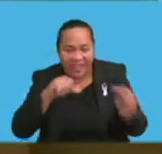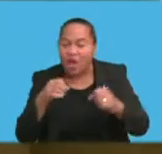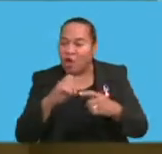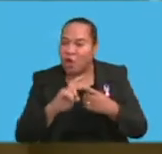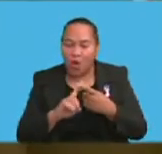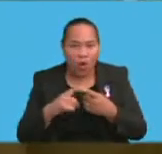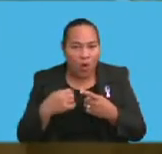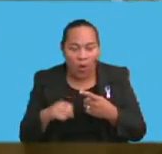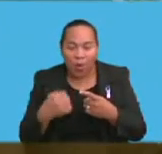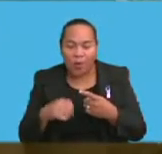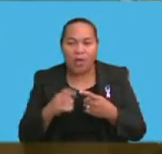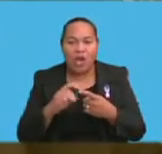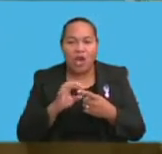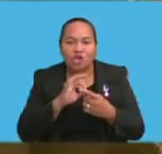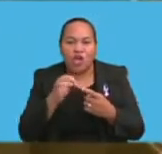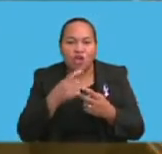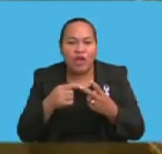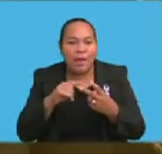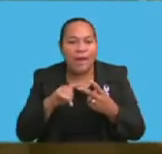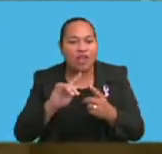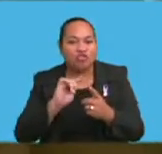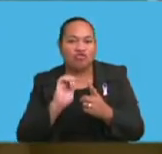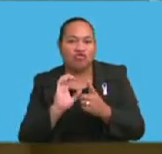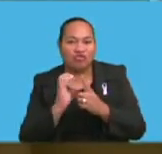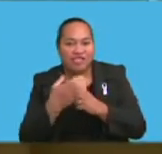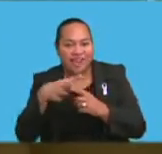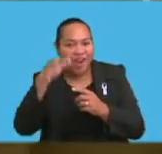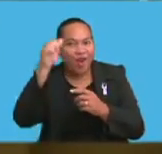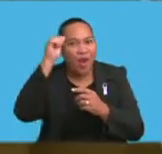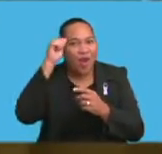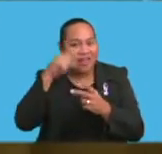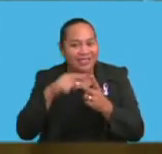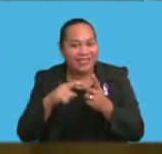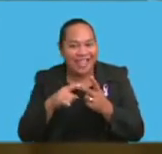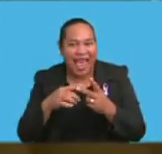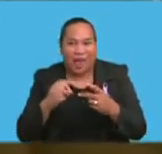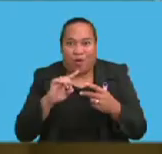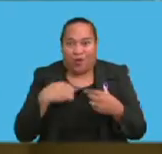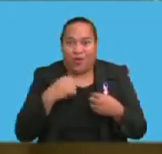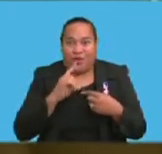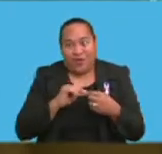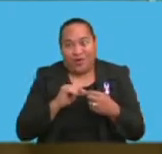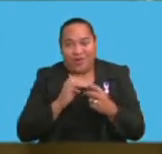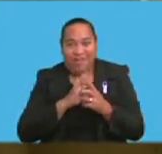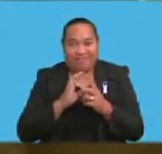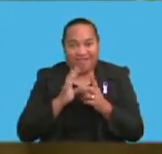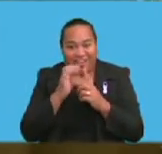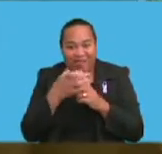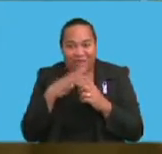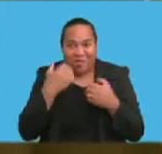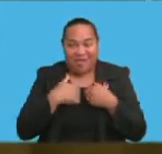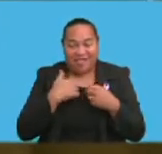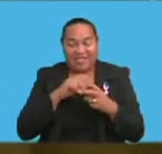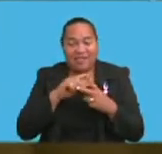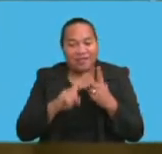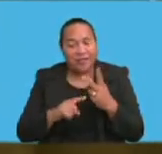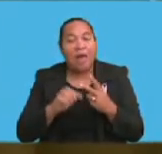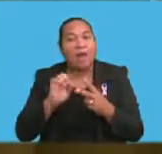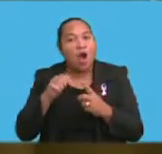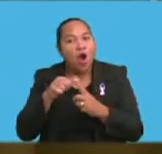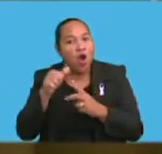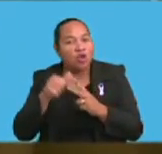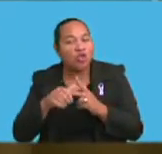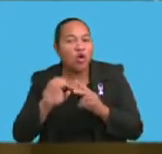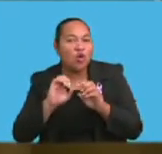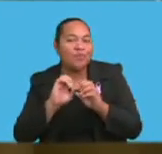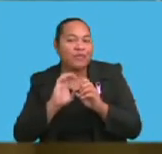the traditional knowledge and the practices, but also the